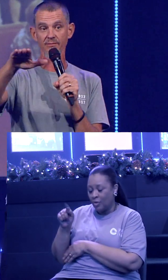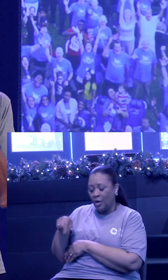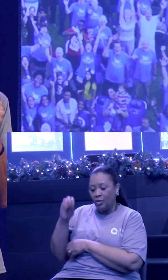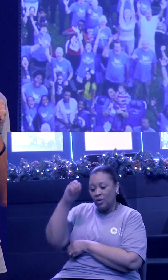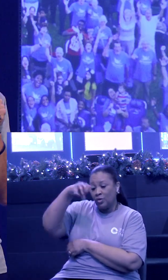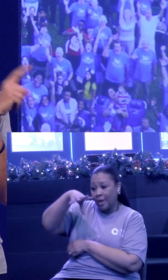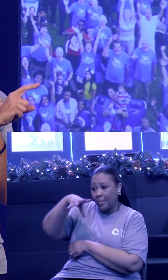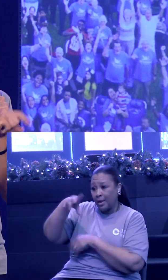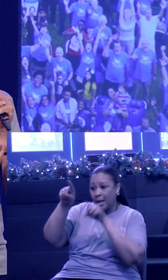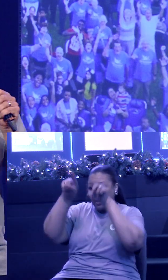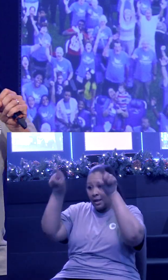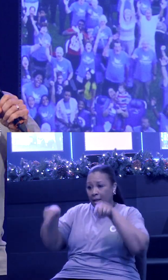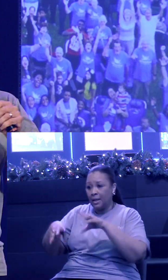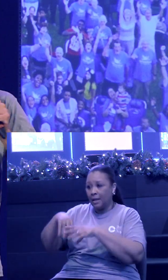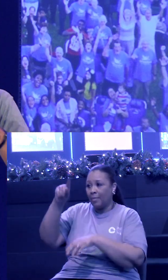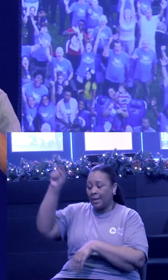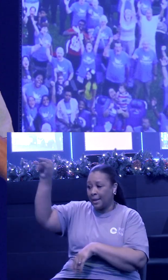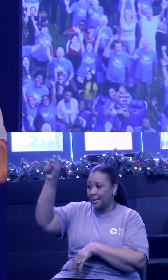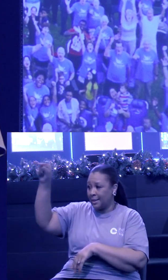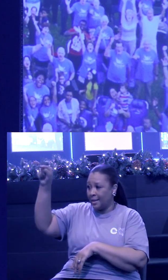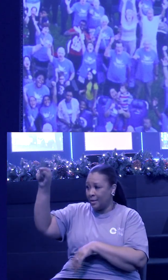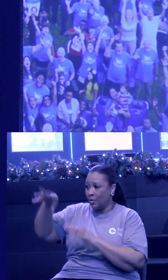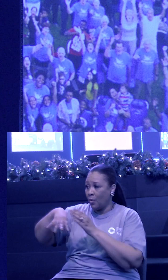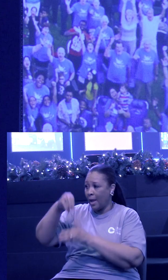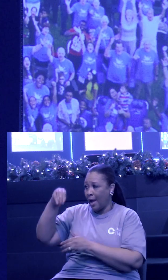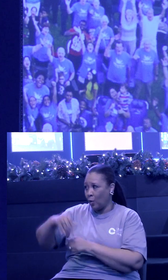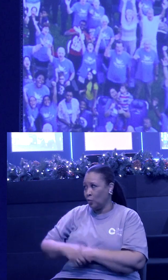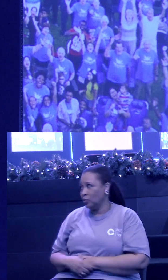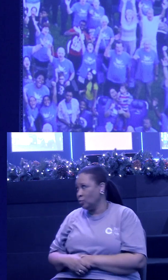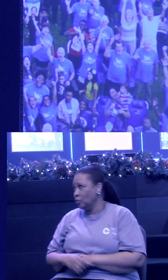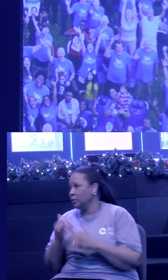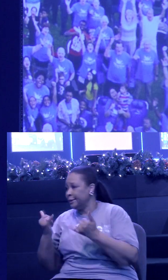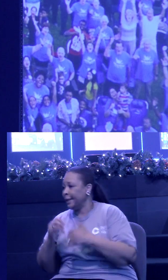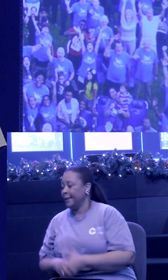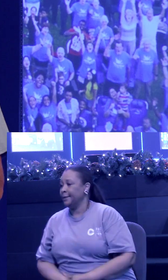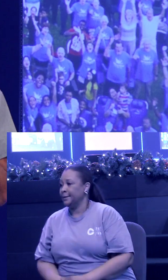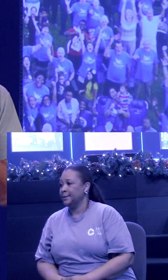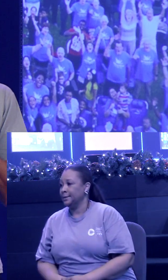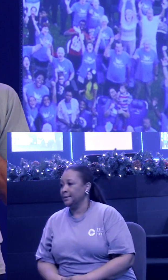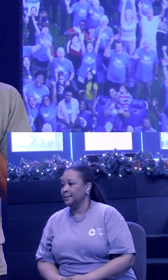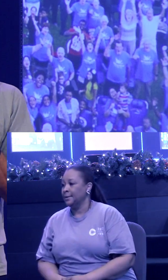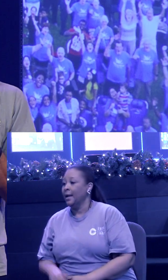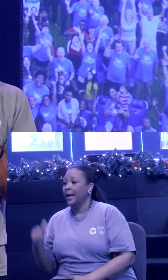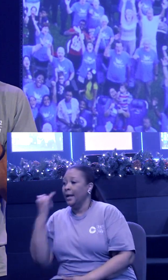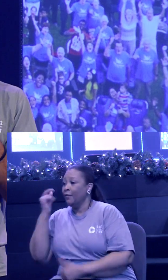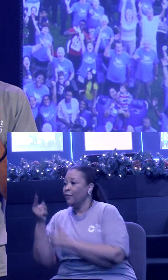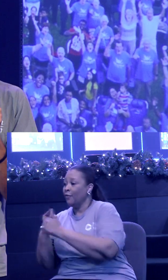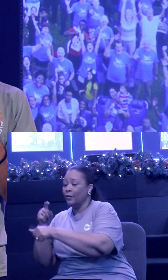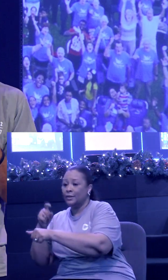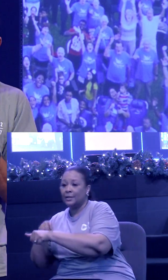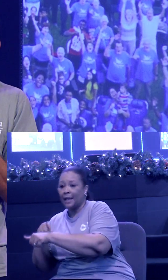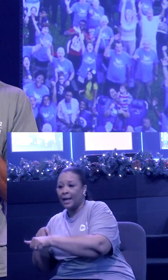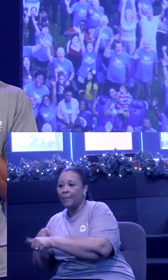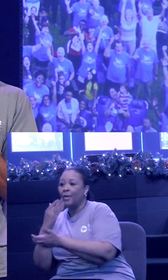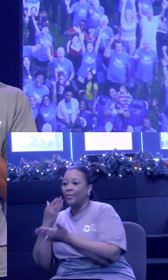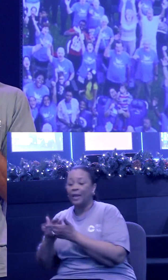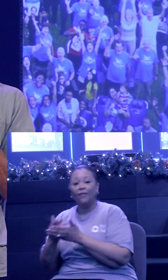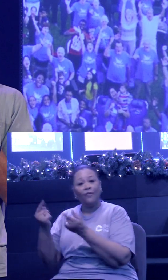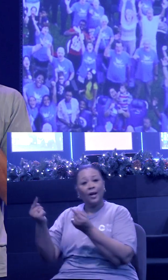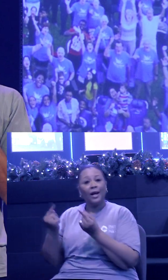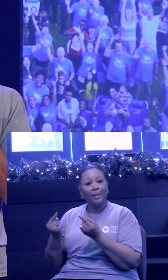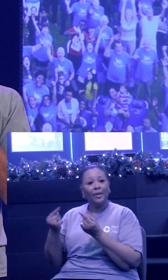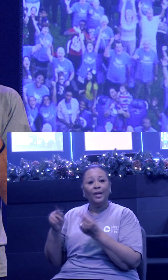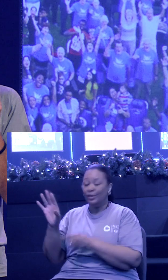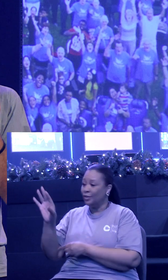of the giving boxes, all the lobbies, on your way out today. And if you're a first-time guest, thank you for coming